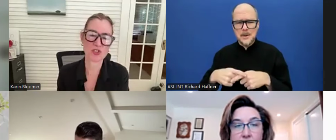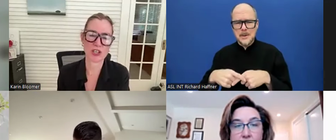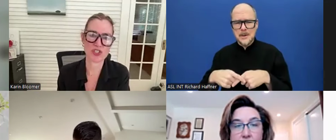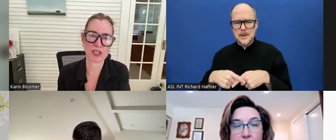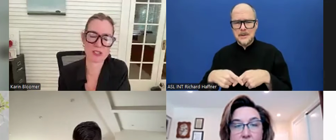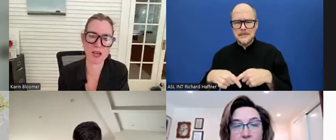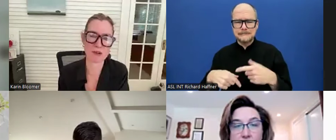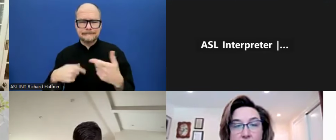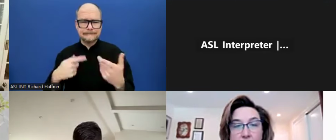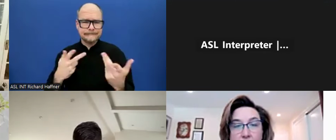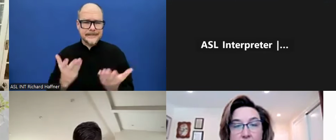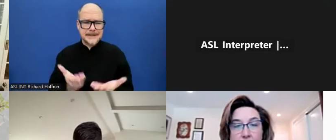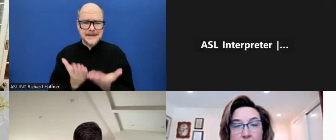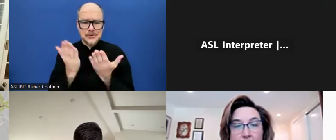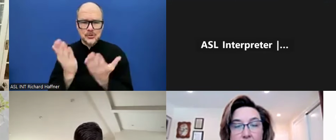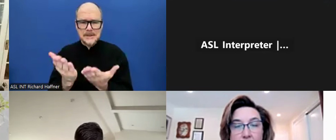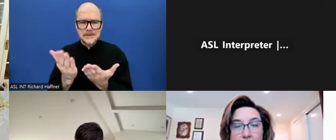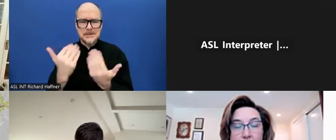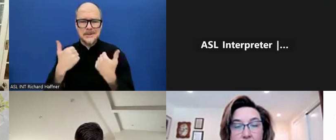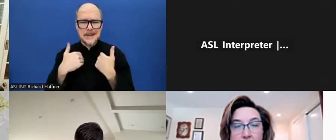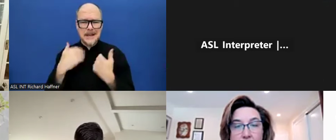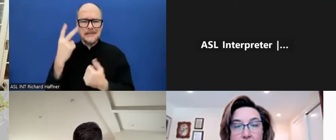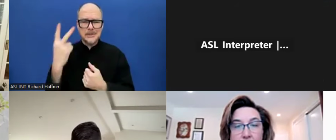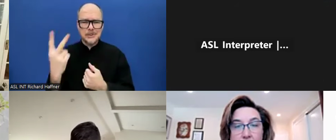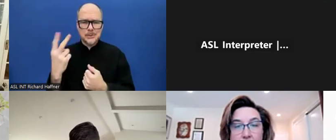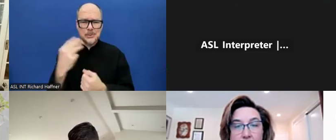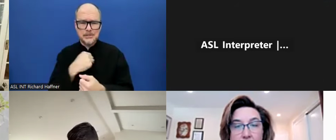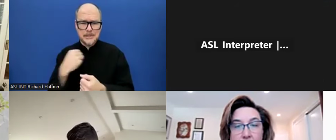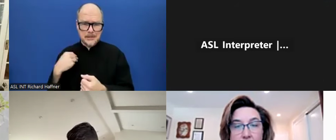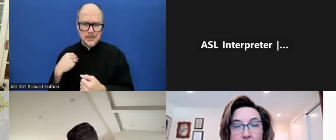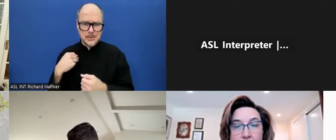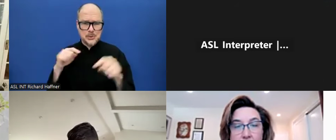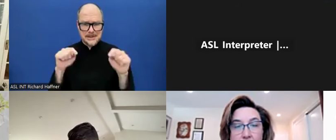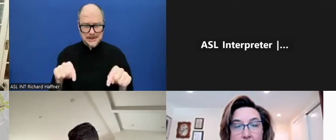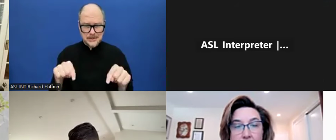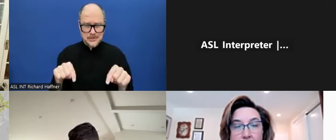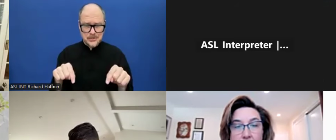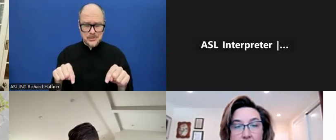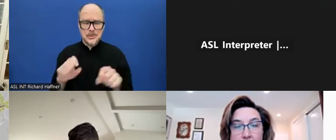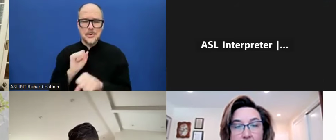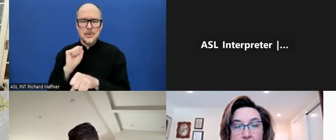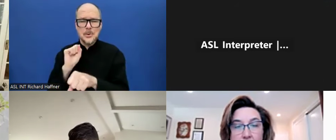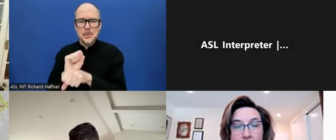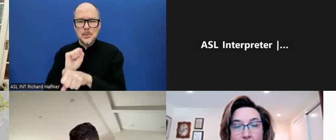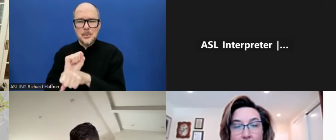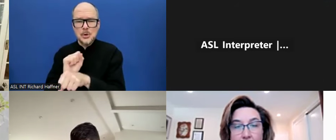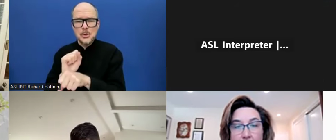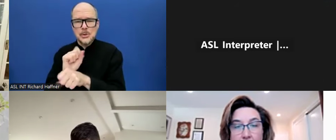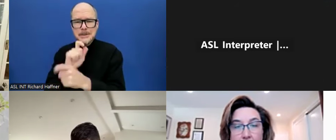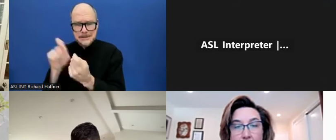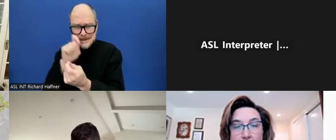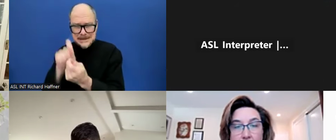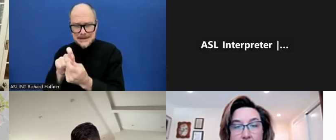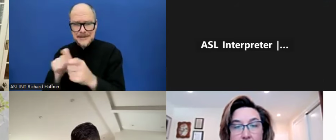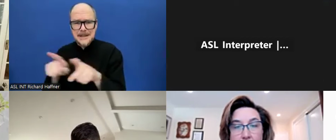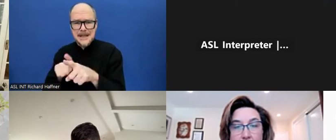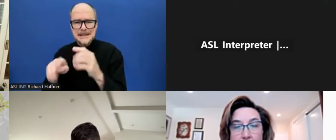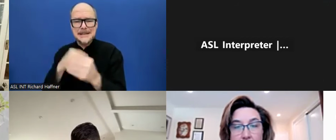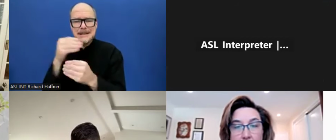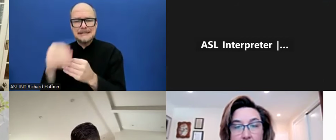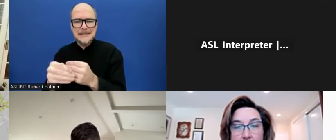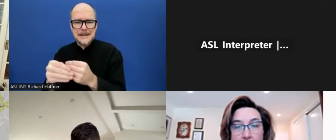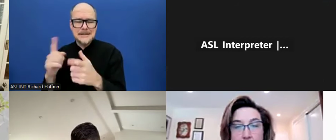the suggestion to have two members from this advisory committee work specifically as a next step, and again, maybe by